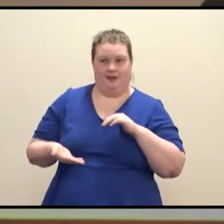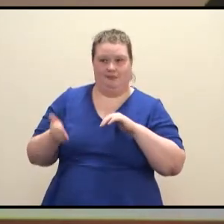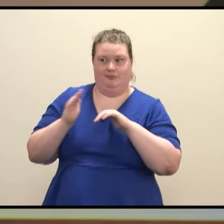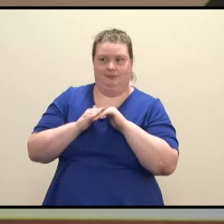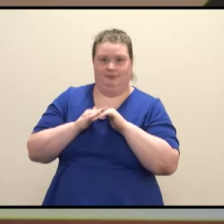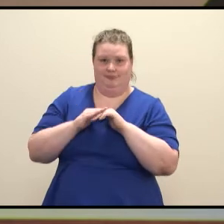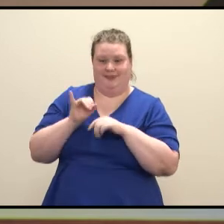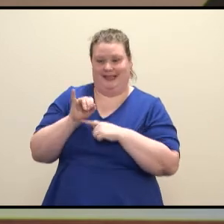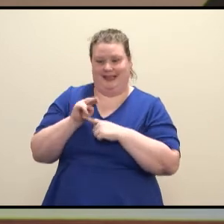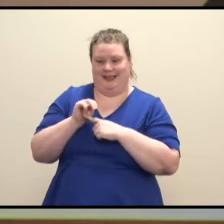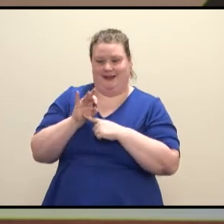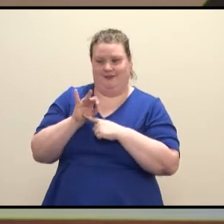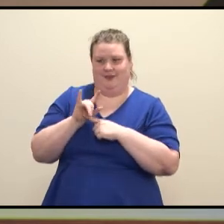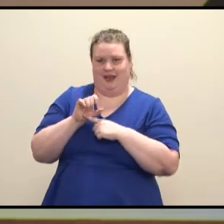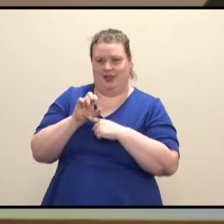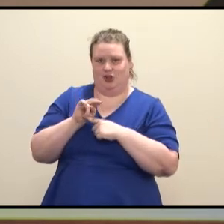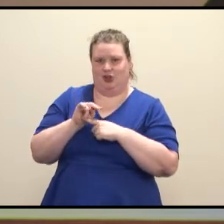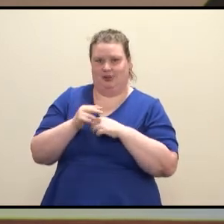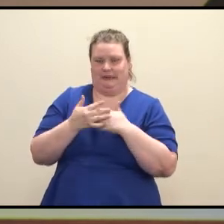and just really, I